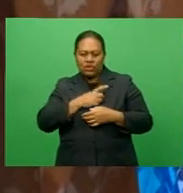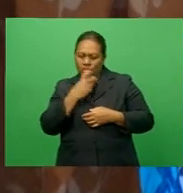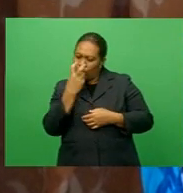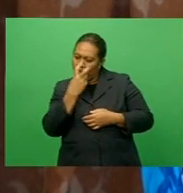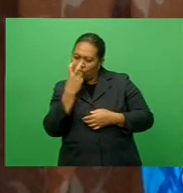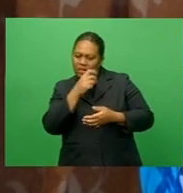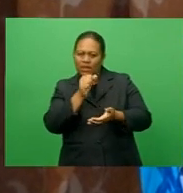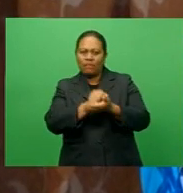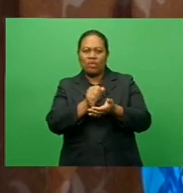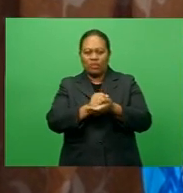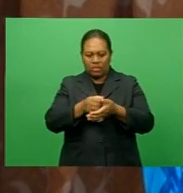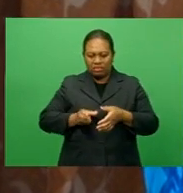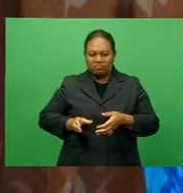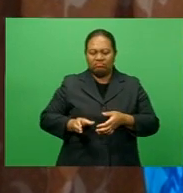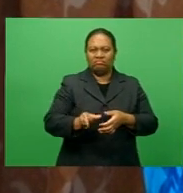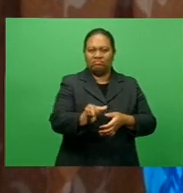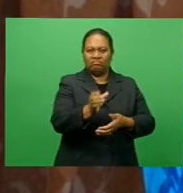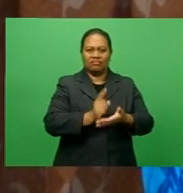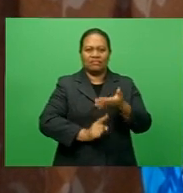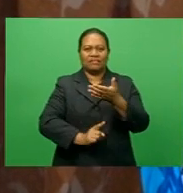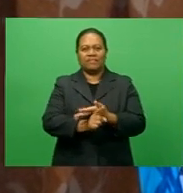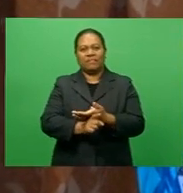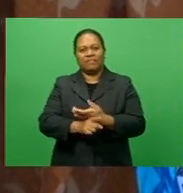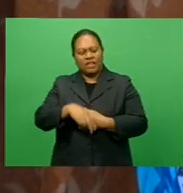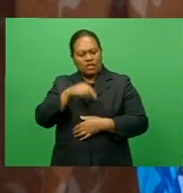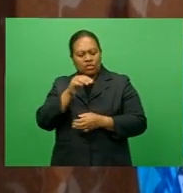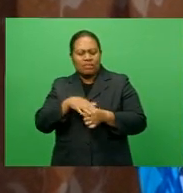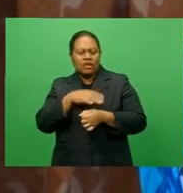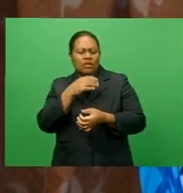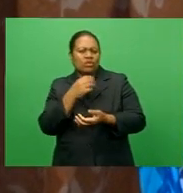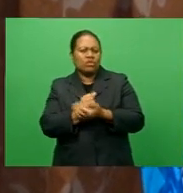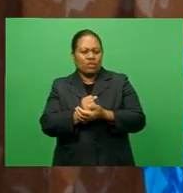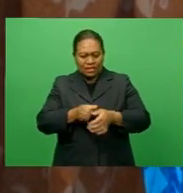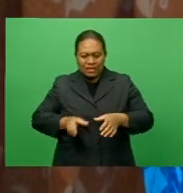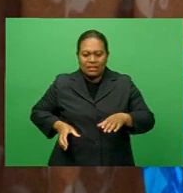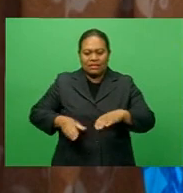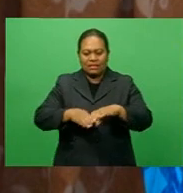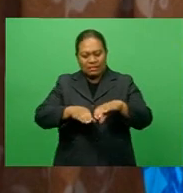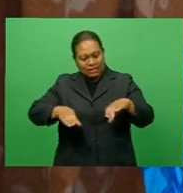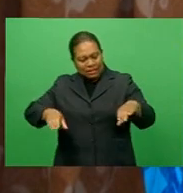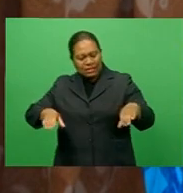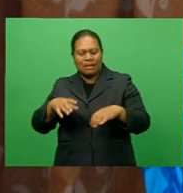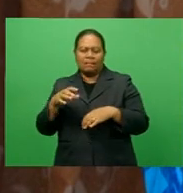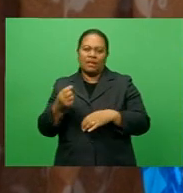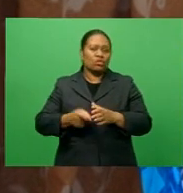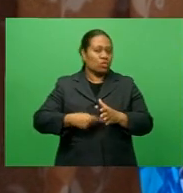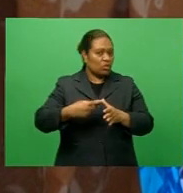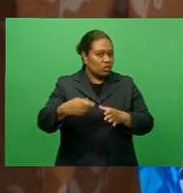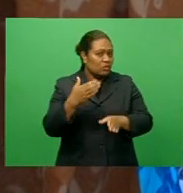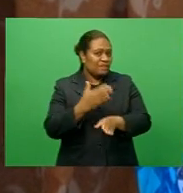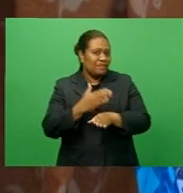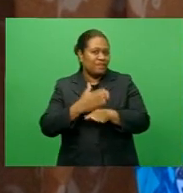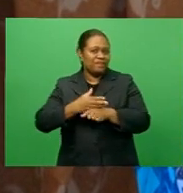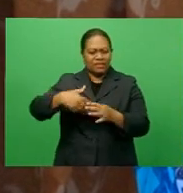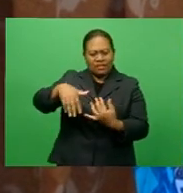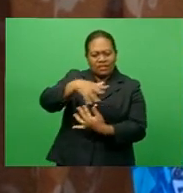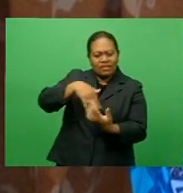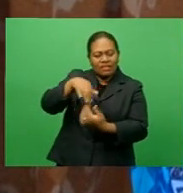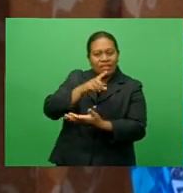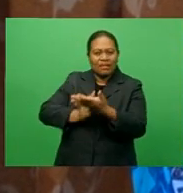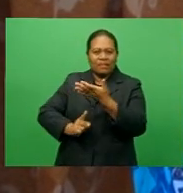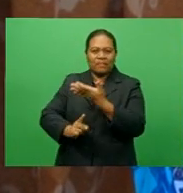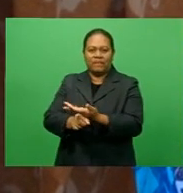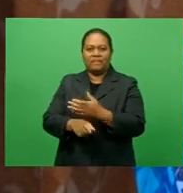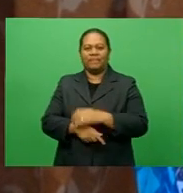assess the systems that are in place. We need to be sure that the systems are resilient and will continue to function through storms and other natural